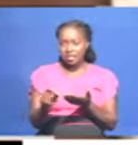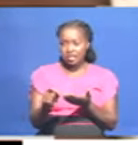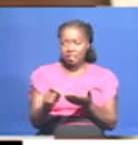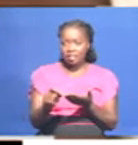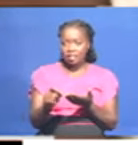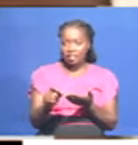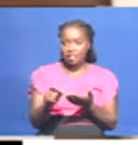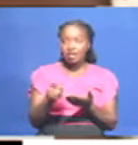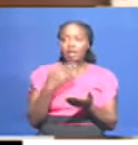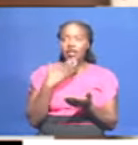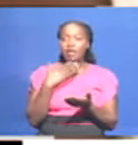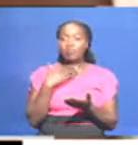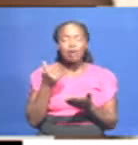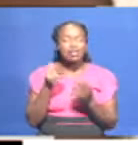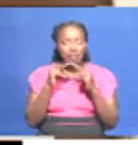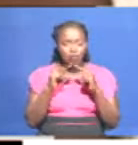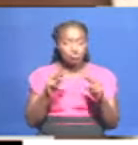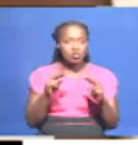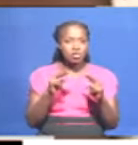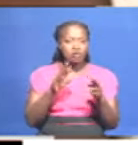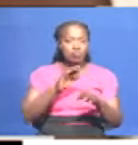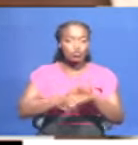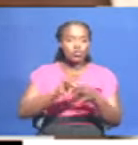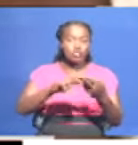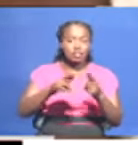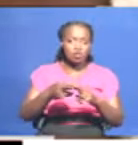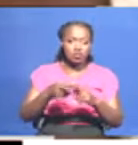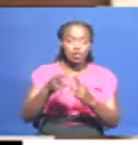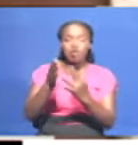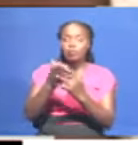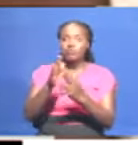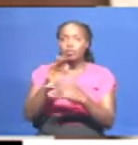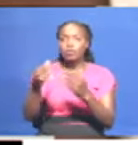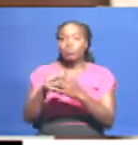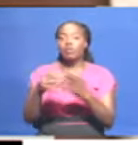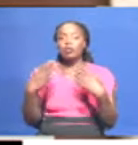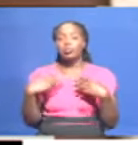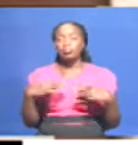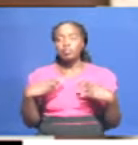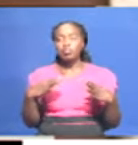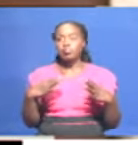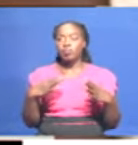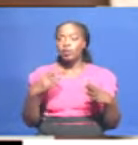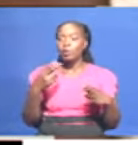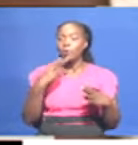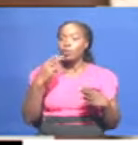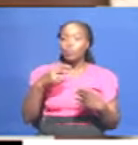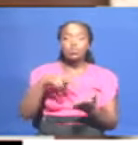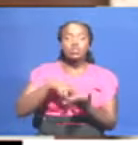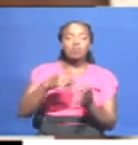nataka kukue na amani, kukue na uhusiano bora kati ya wale wote ambao wanasimama viti mbalimbali, kutoka